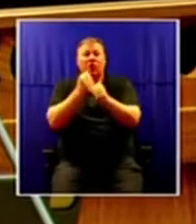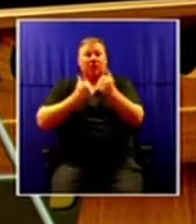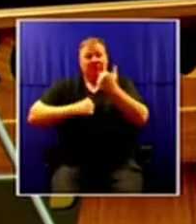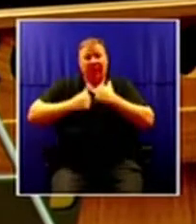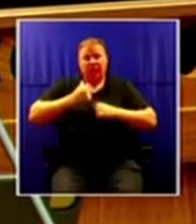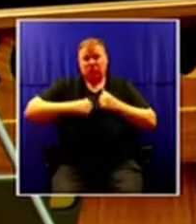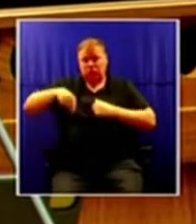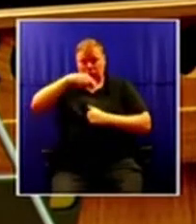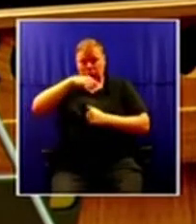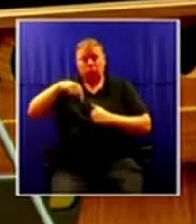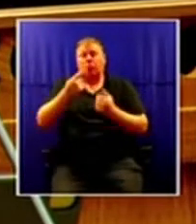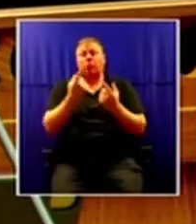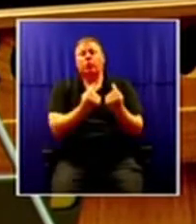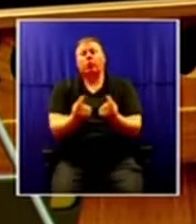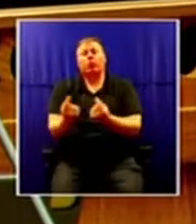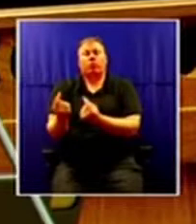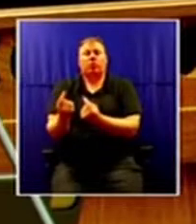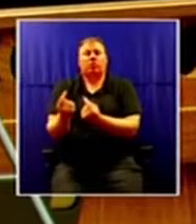taking,